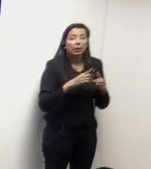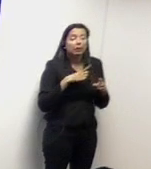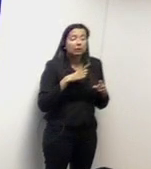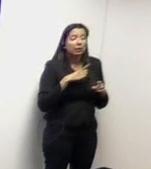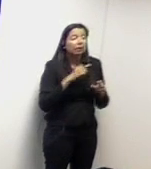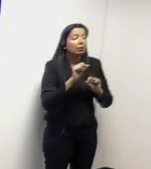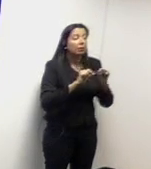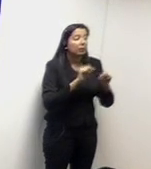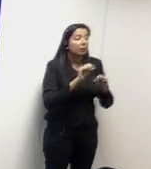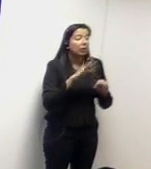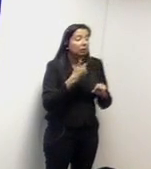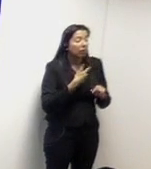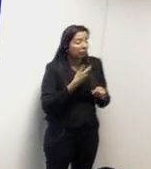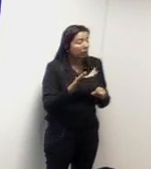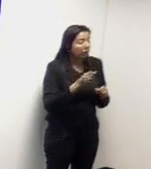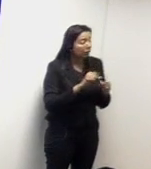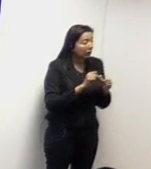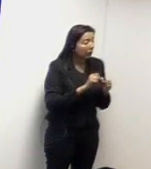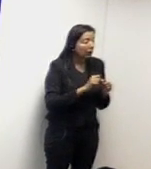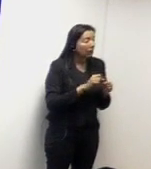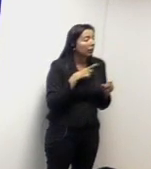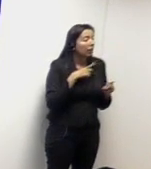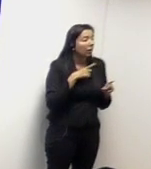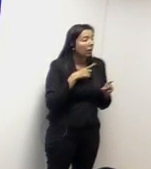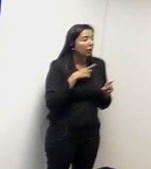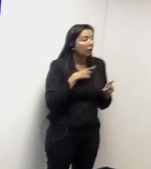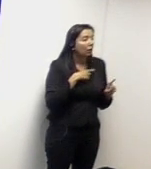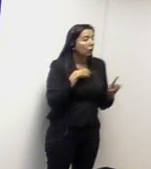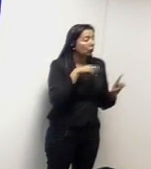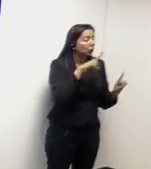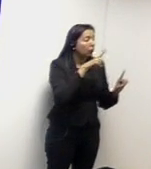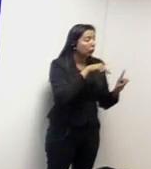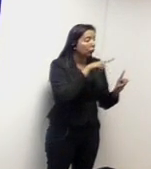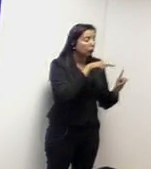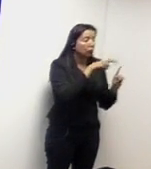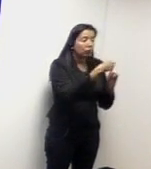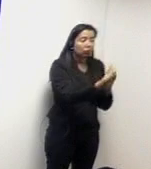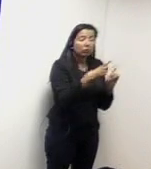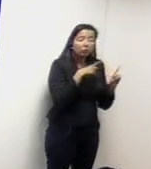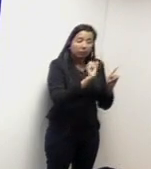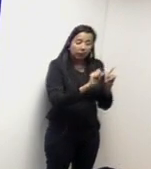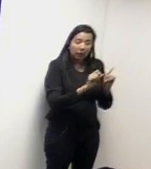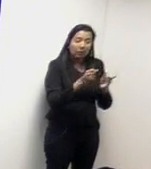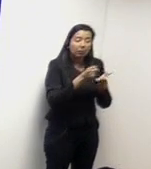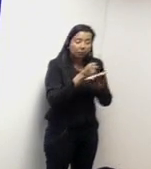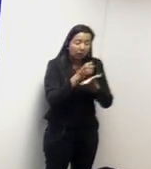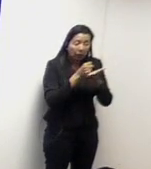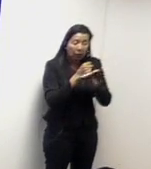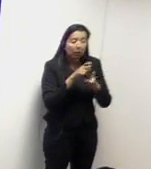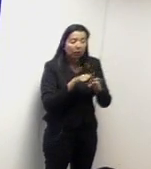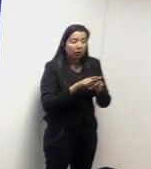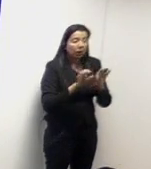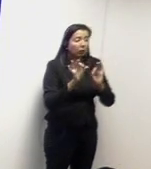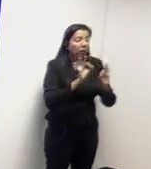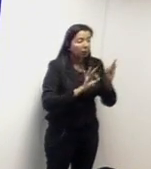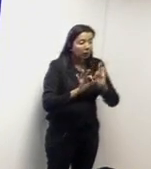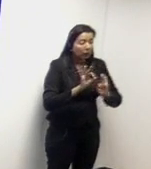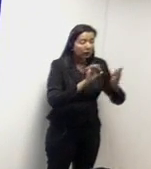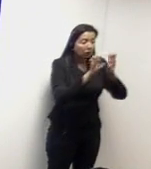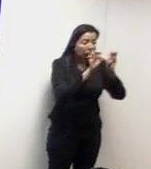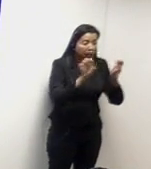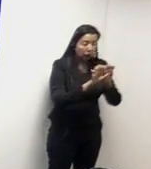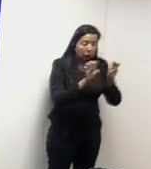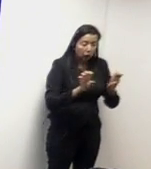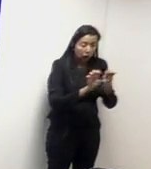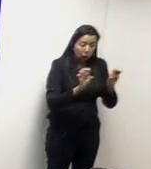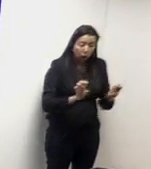reliable inferences about behavior that we're seeing based on the structure and learning more about the structure. Another way to look at it